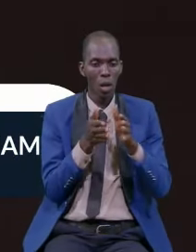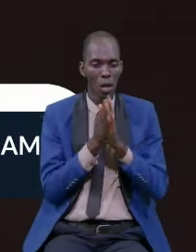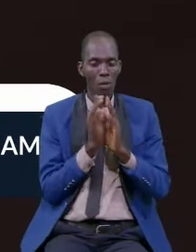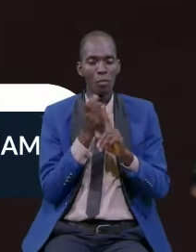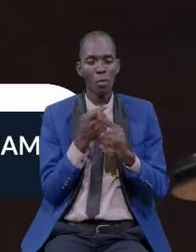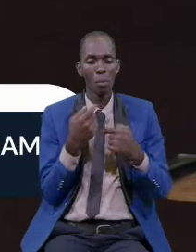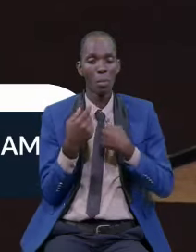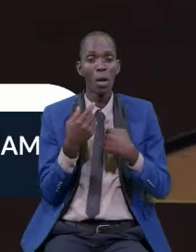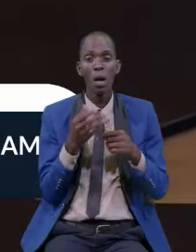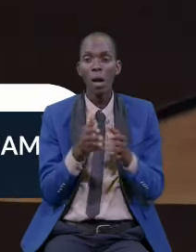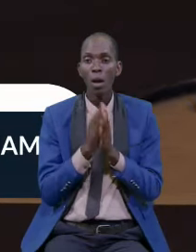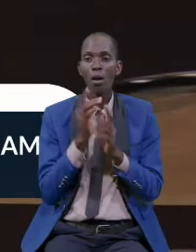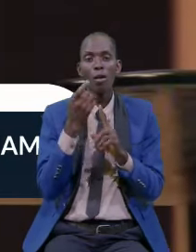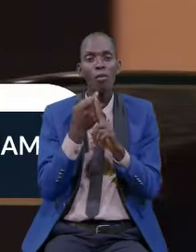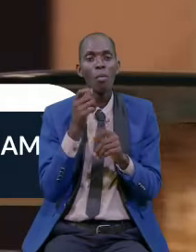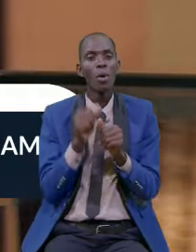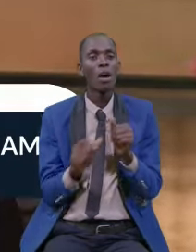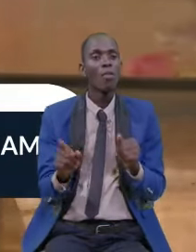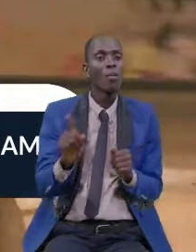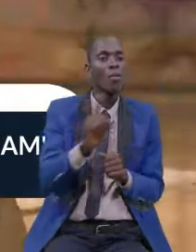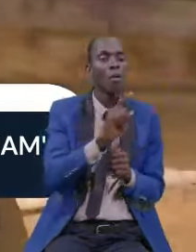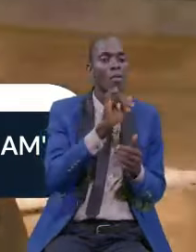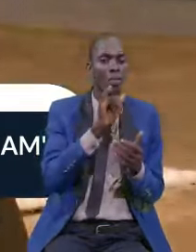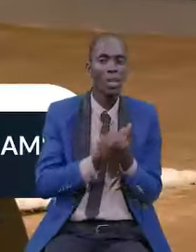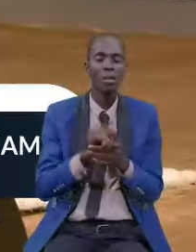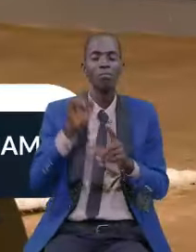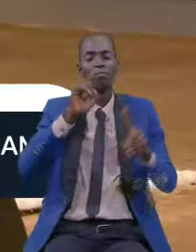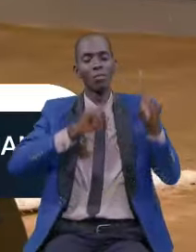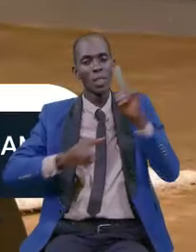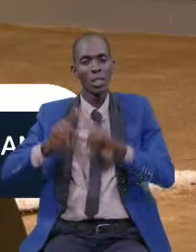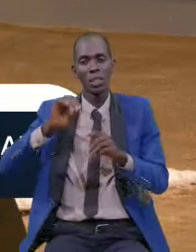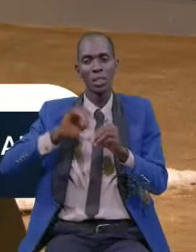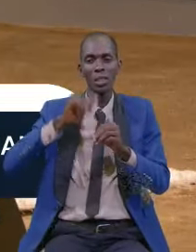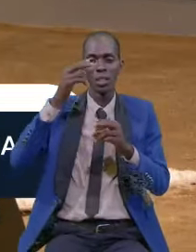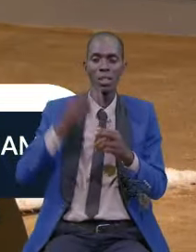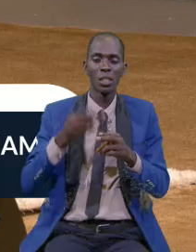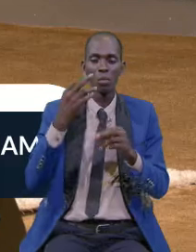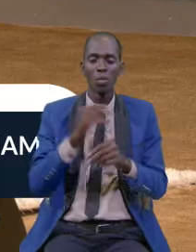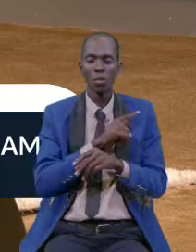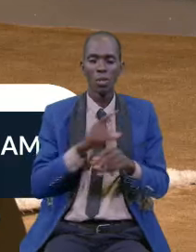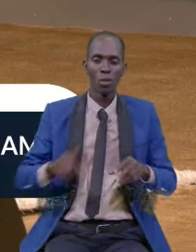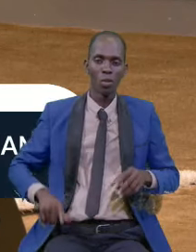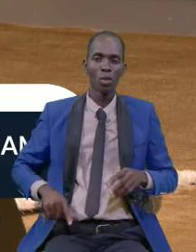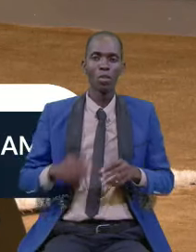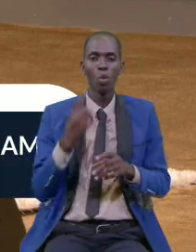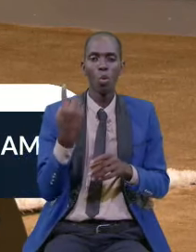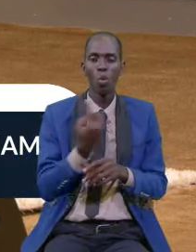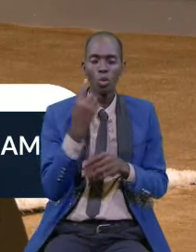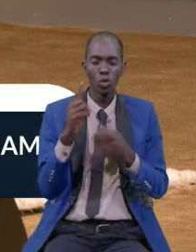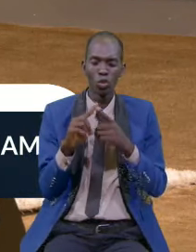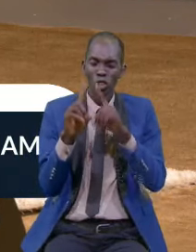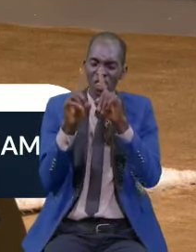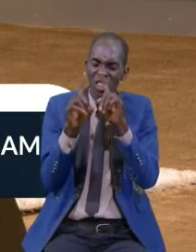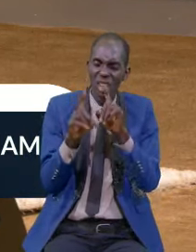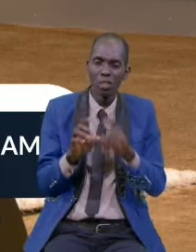from everyone that names the name of the Lord, just to test your willingness, that